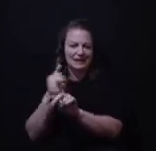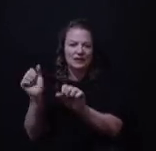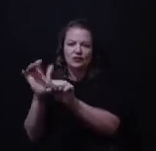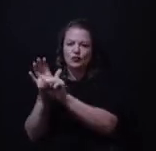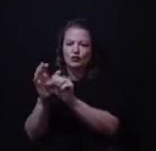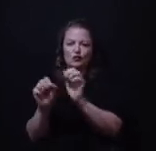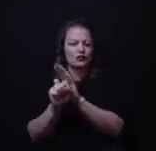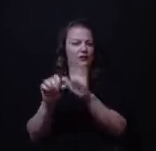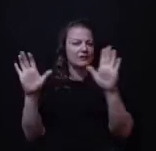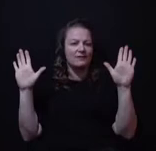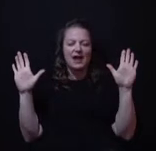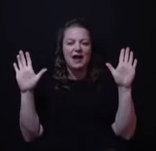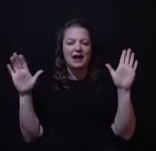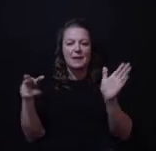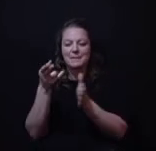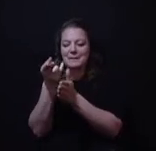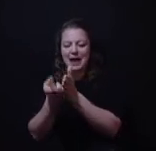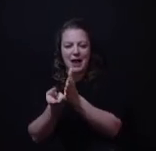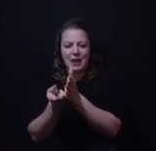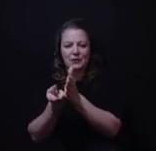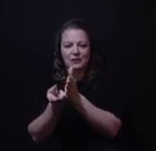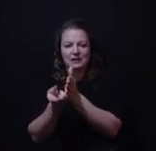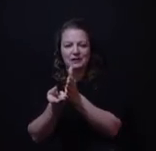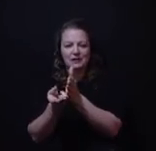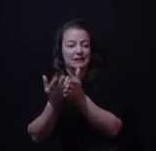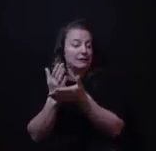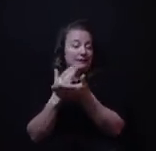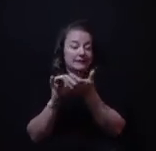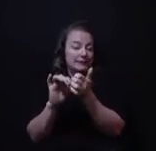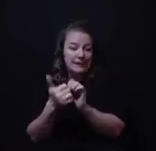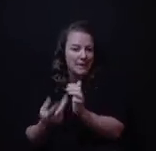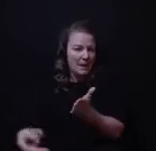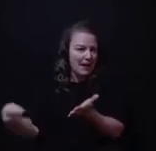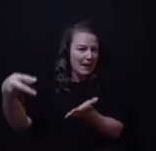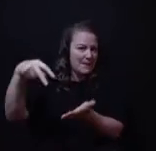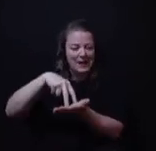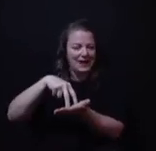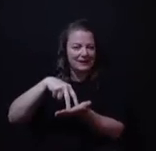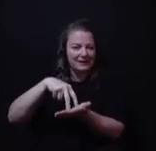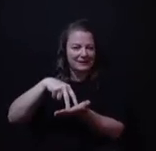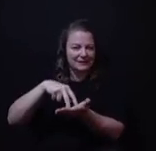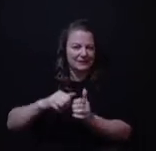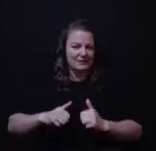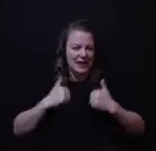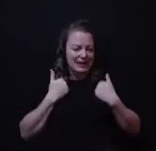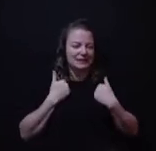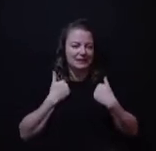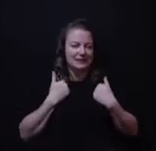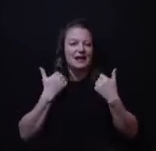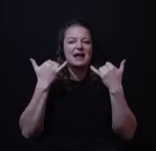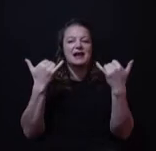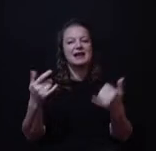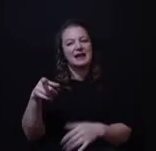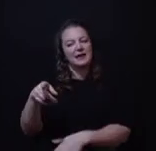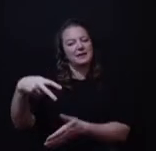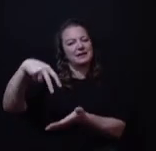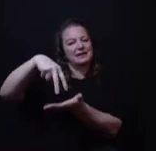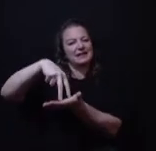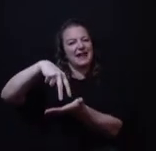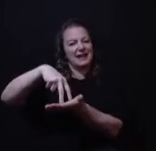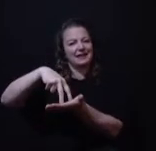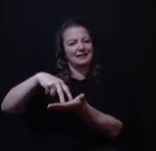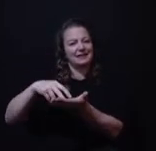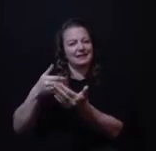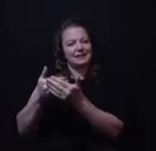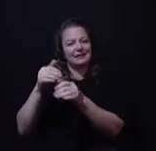crucified, buried, somehow came back from the dead, and now he's standing on the side of a hill